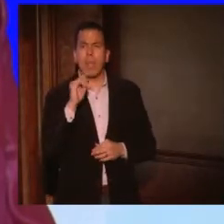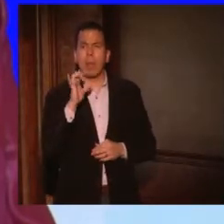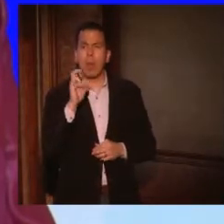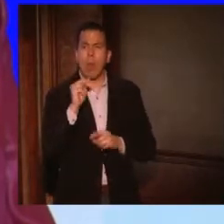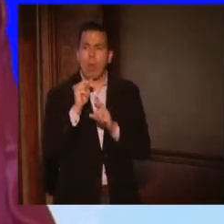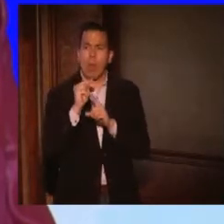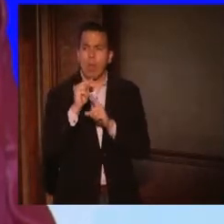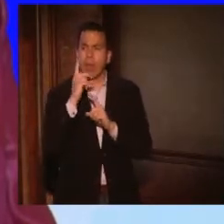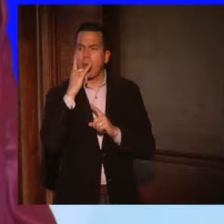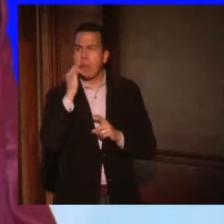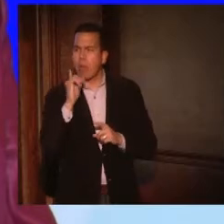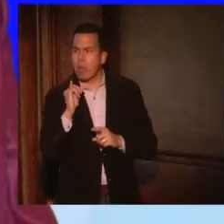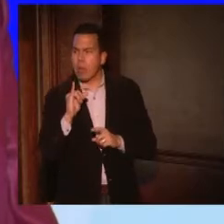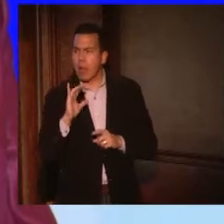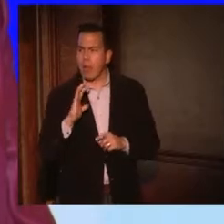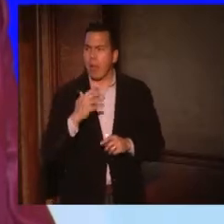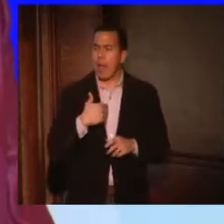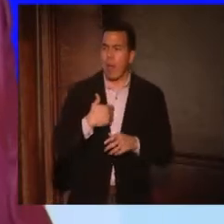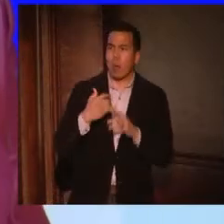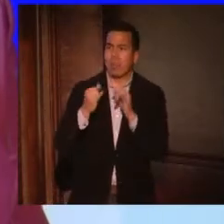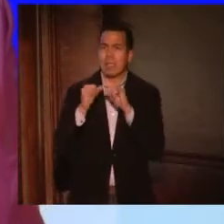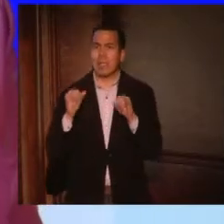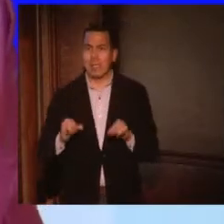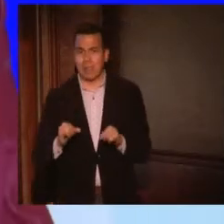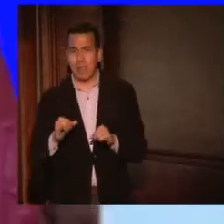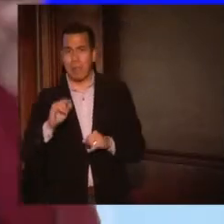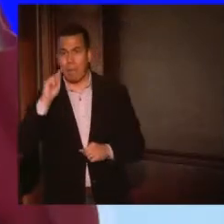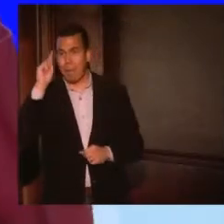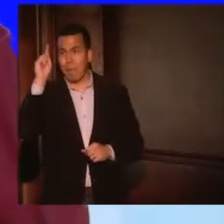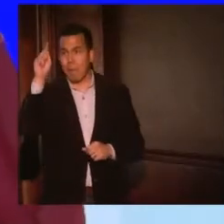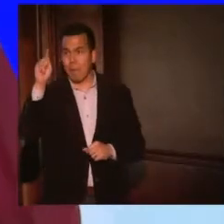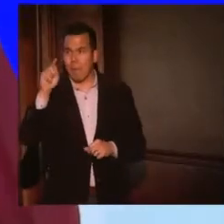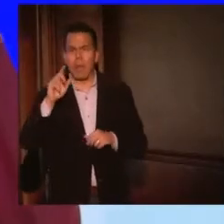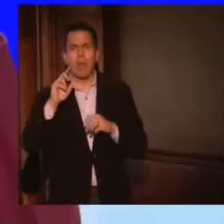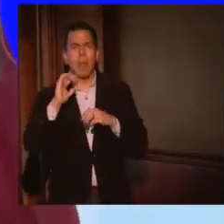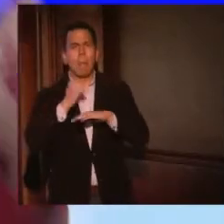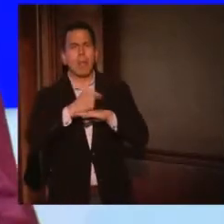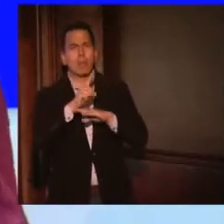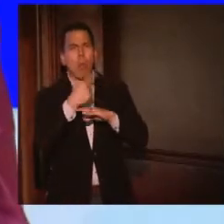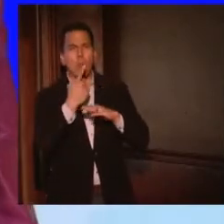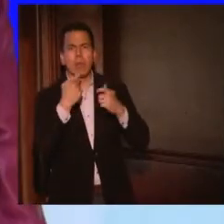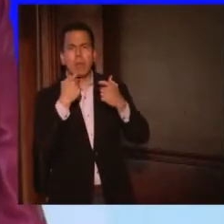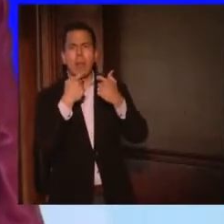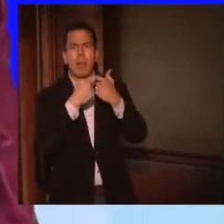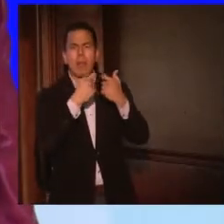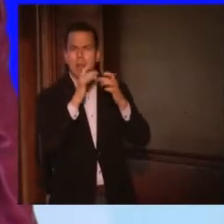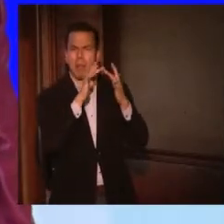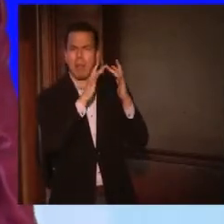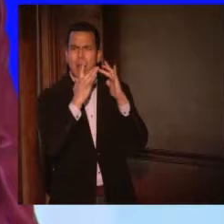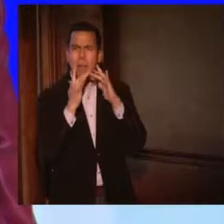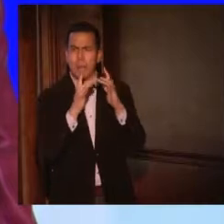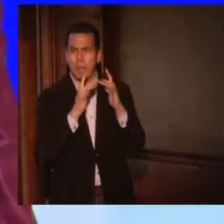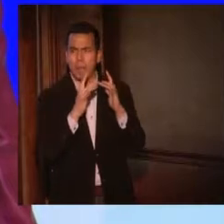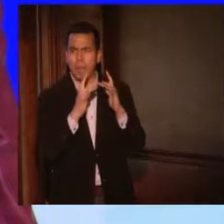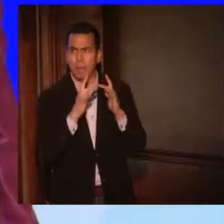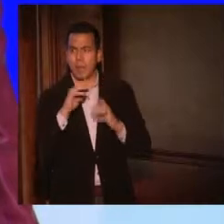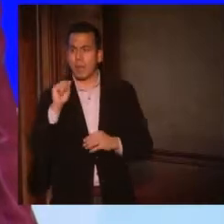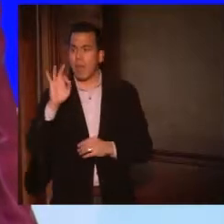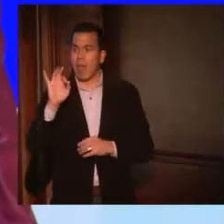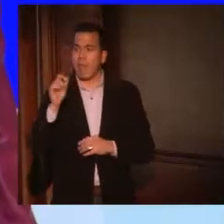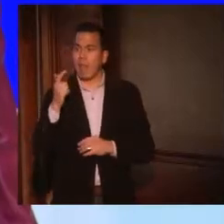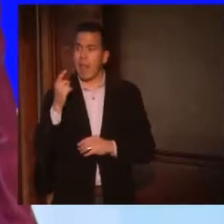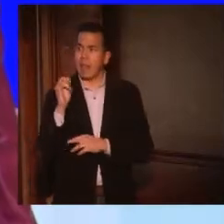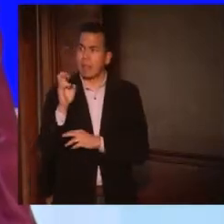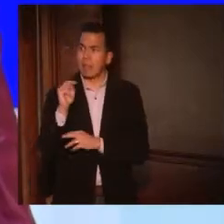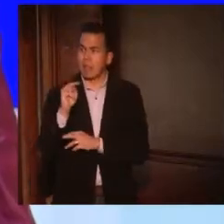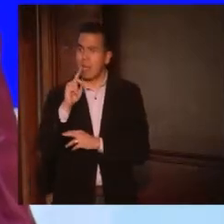to our hawala system in Sarofi. Mm-hmm. Is all based on the trust, and we have Sarofi in Afghanistan. That's the